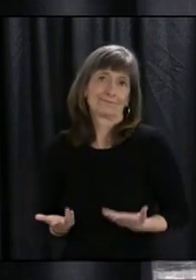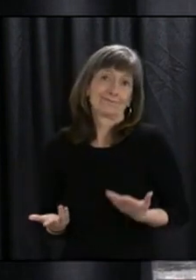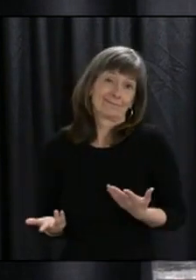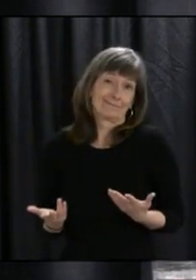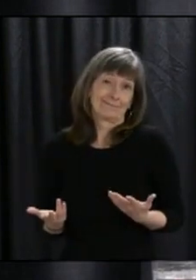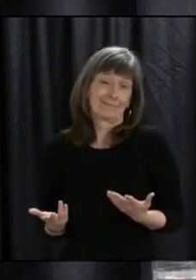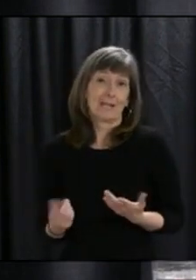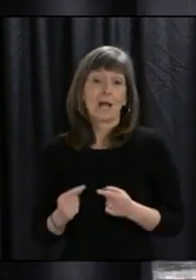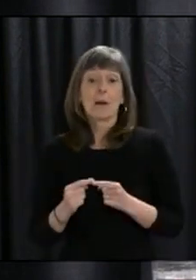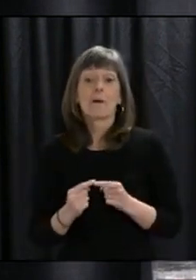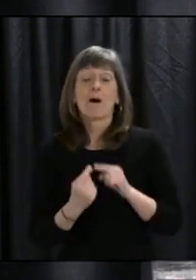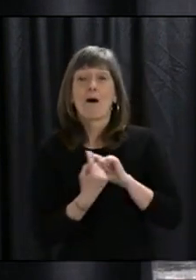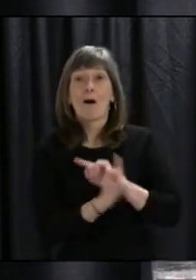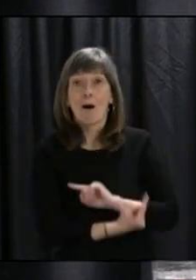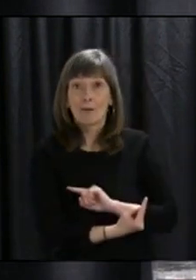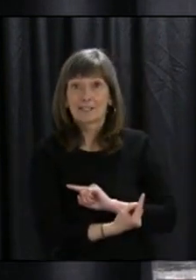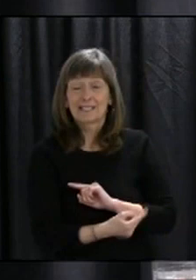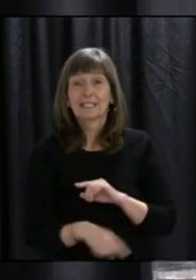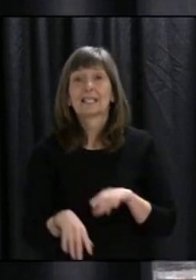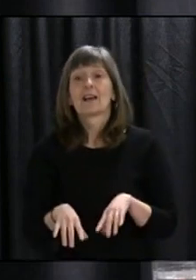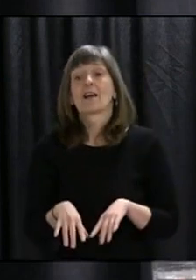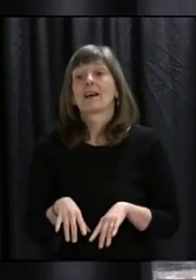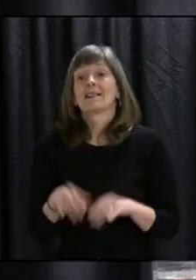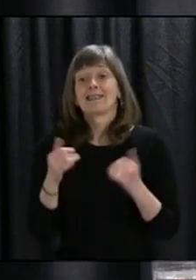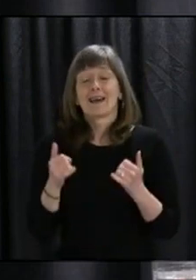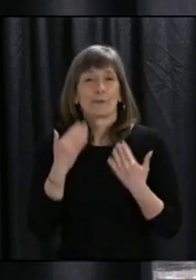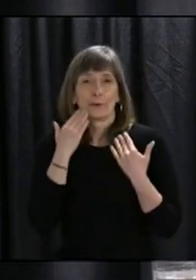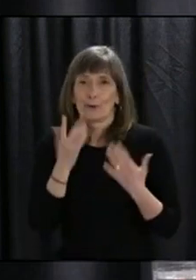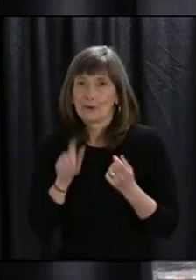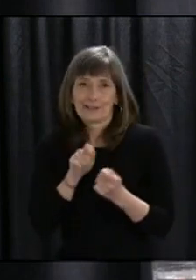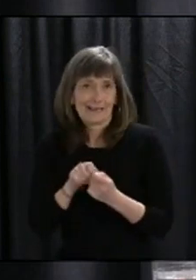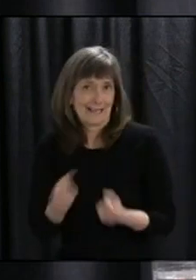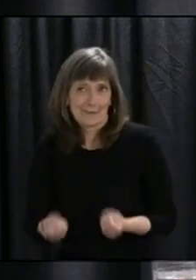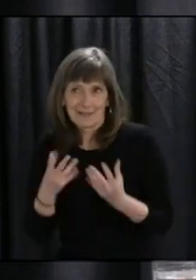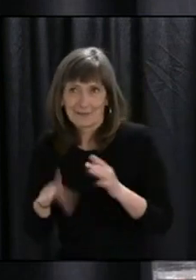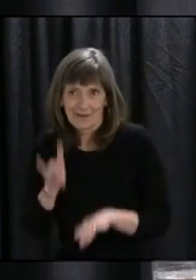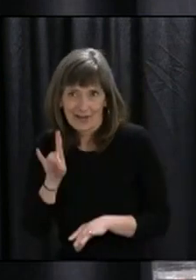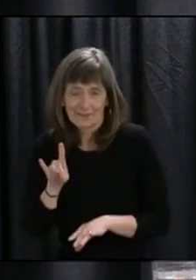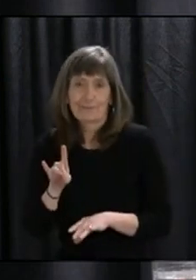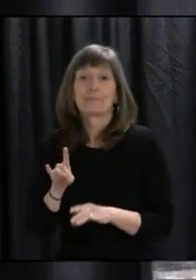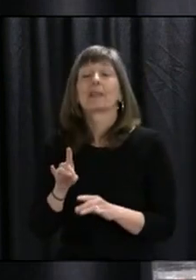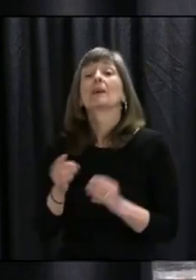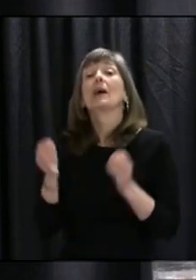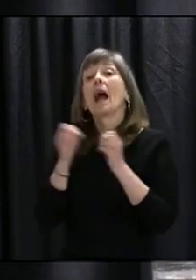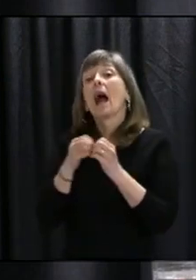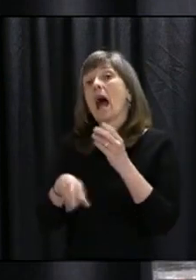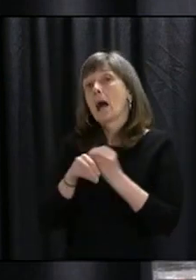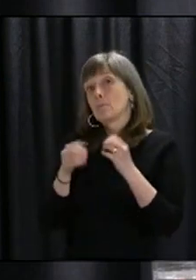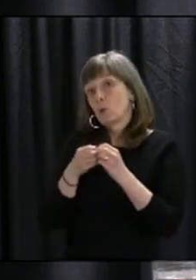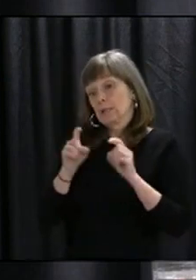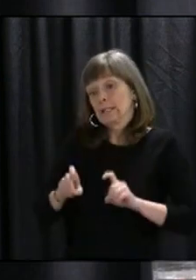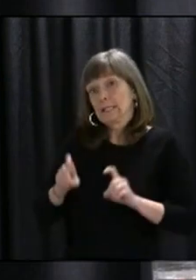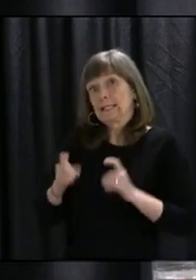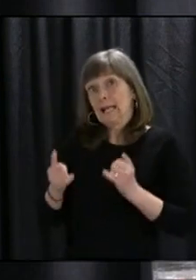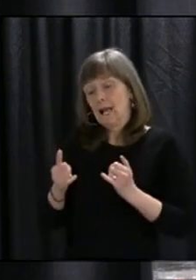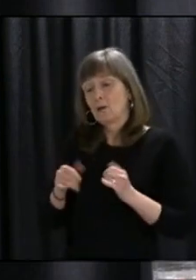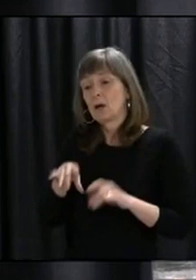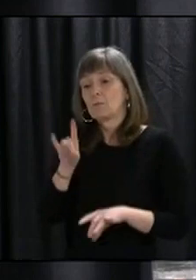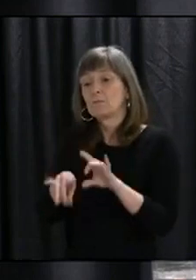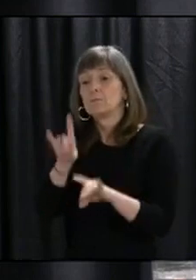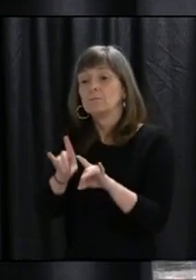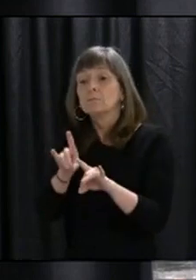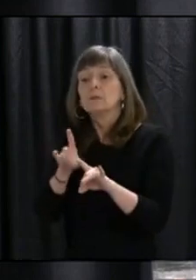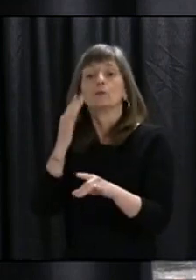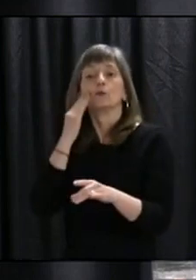around. What we're doing now with expanded testing, based on, or building on the changing